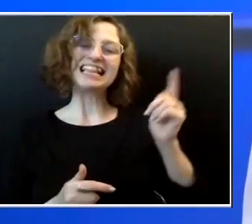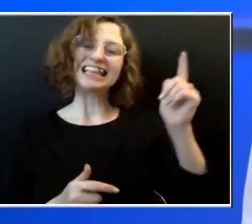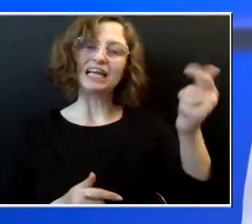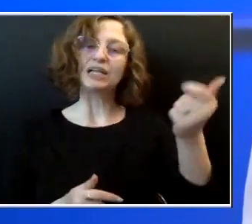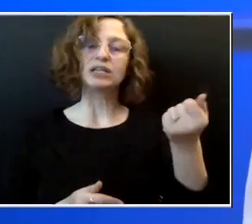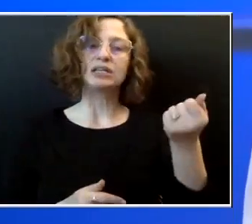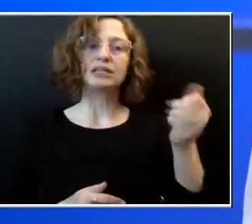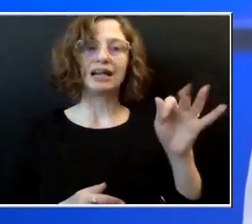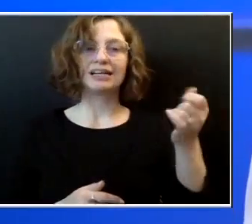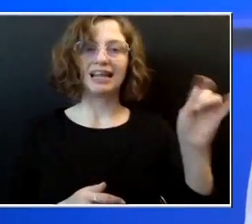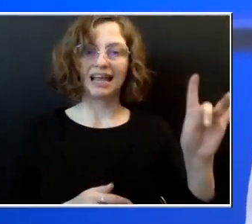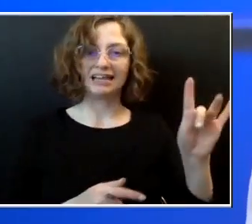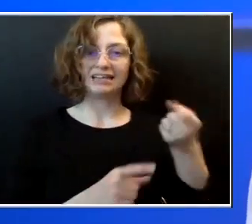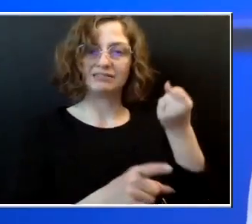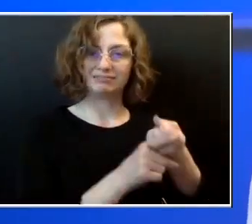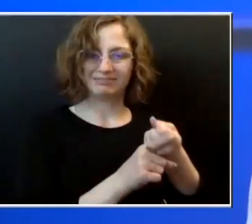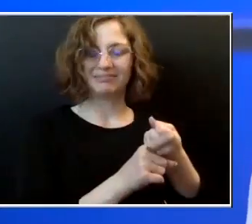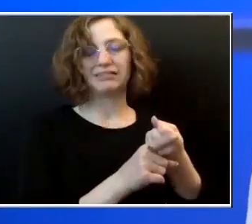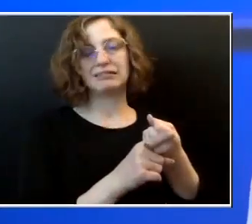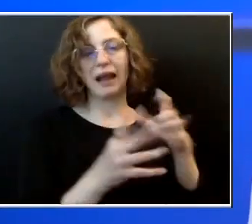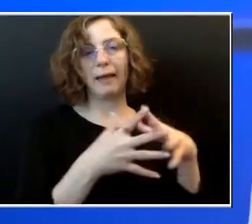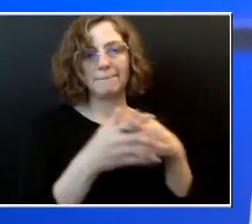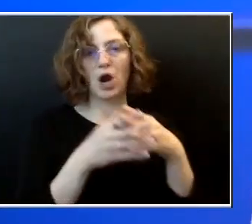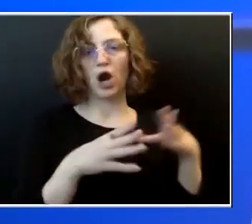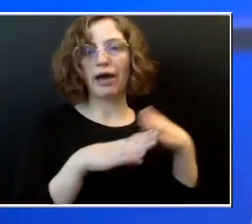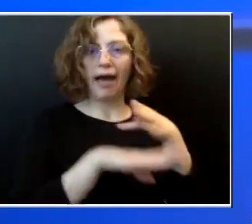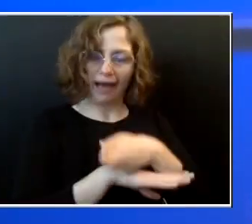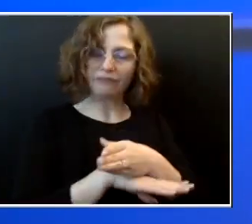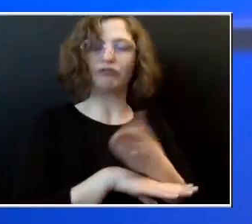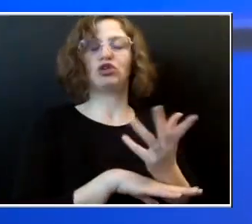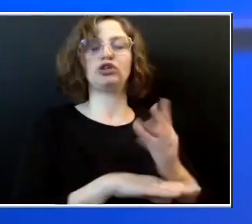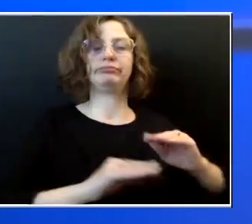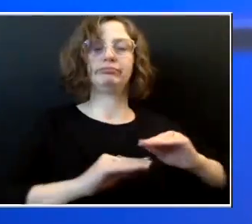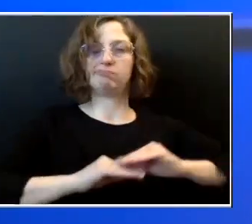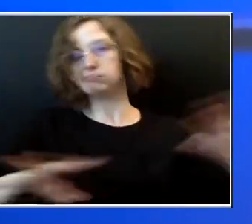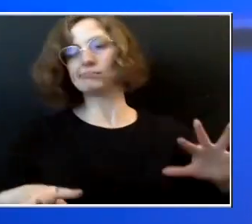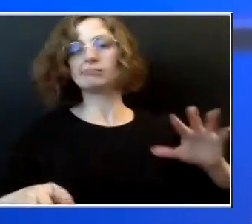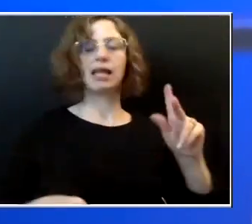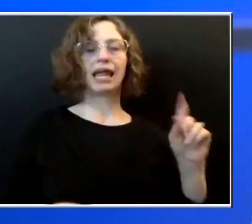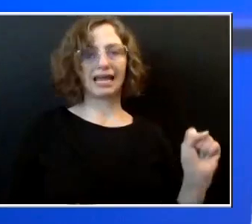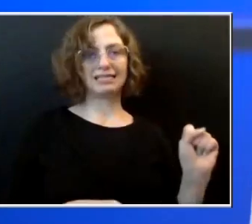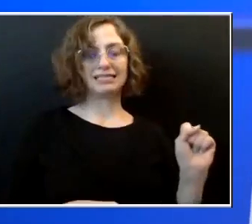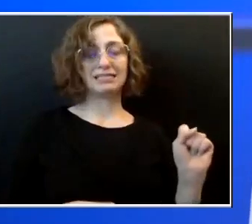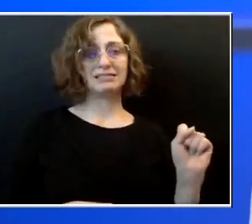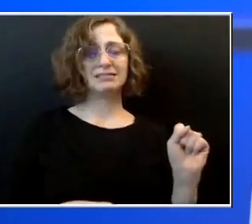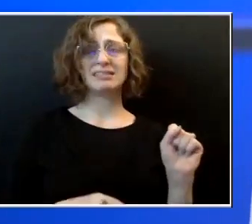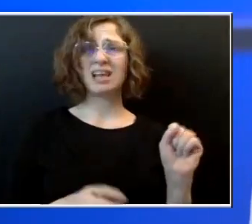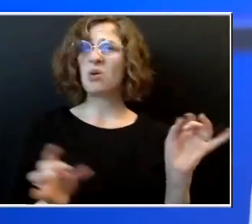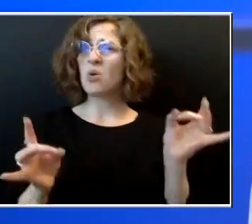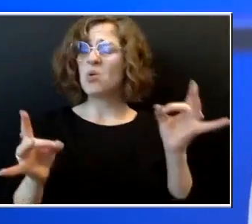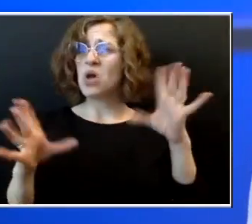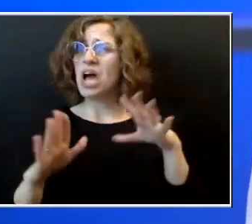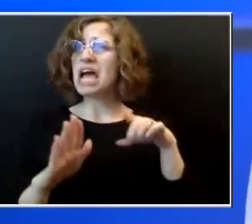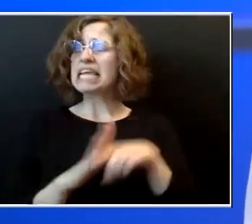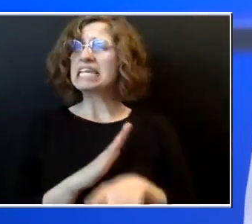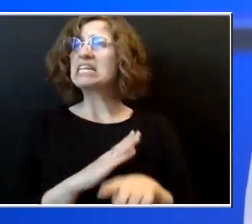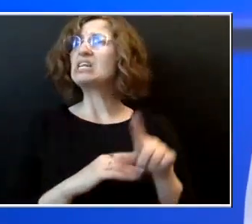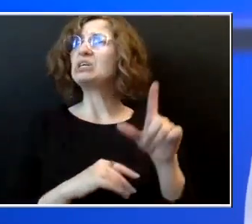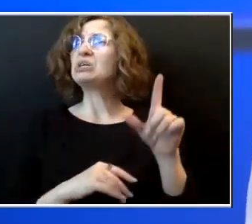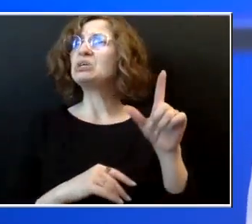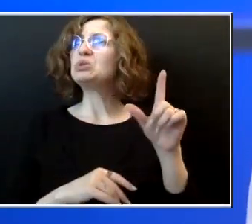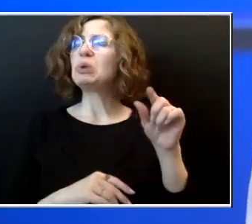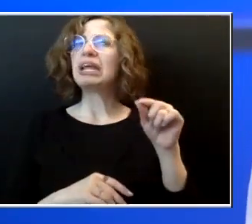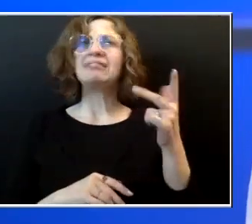Kansas. It was devastating. It killed probably 20, 30 million people across the